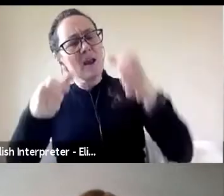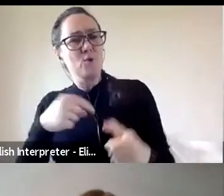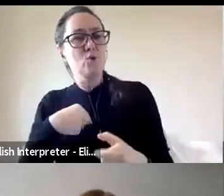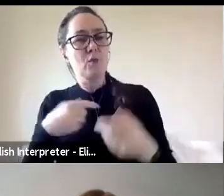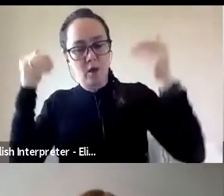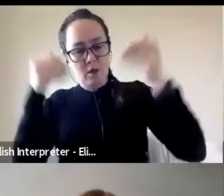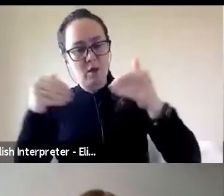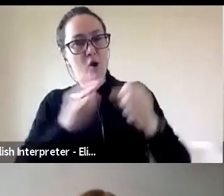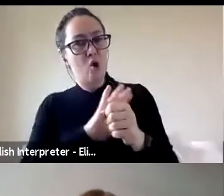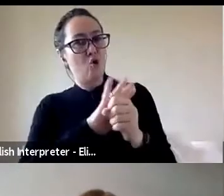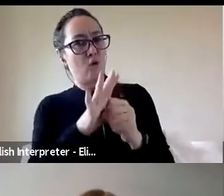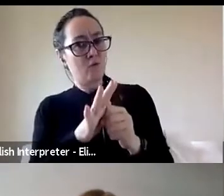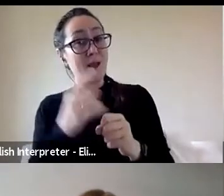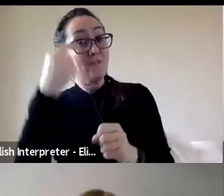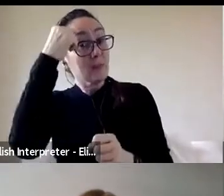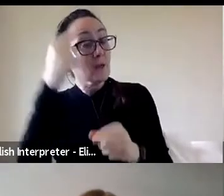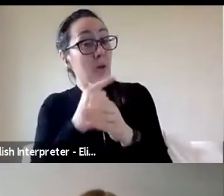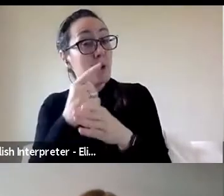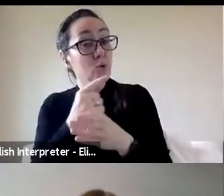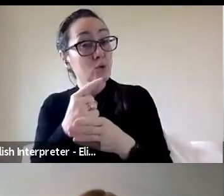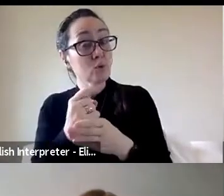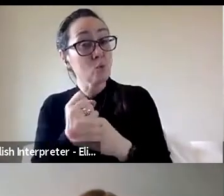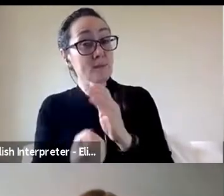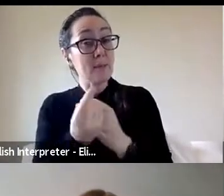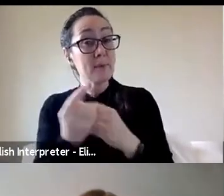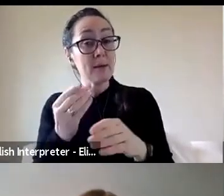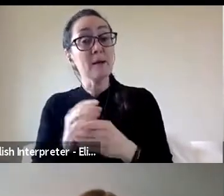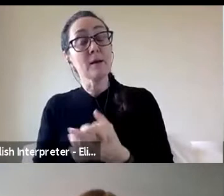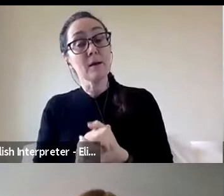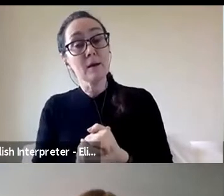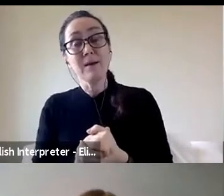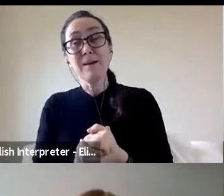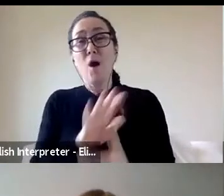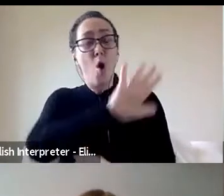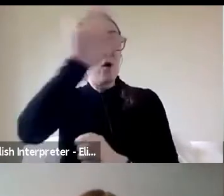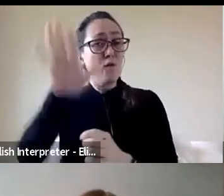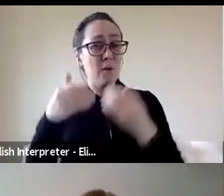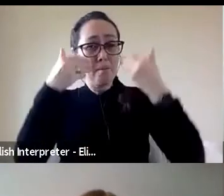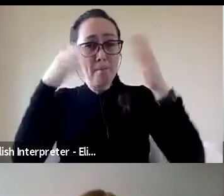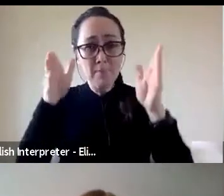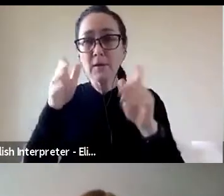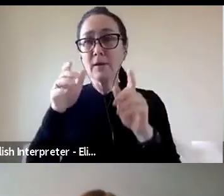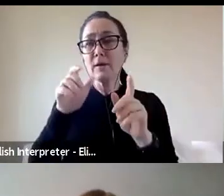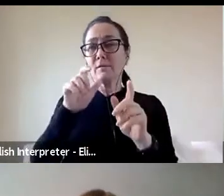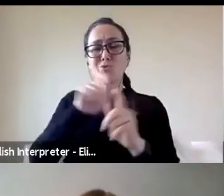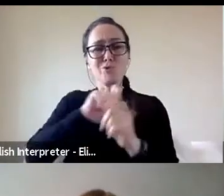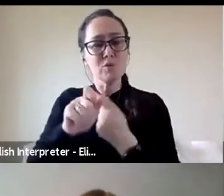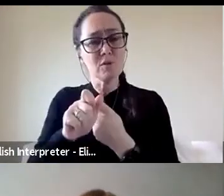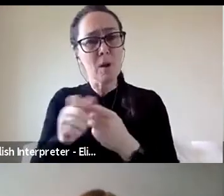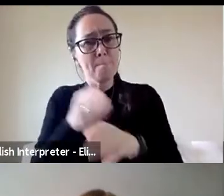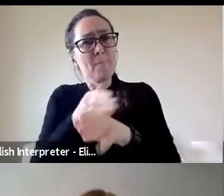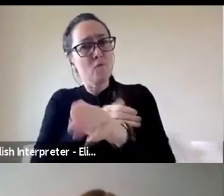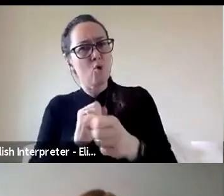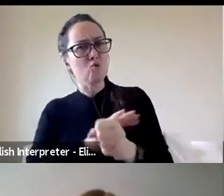have to look at what was happening in people's lives, in our communities, in our public services before COVID came along.